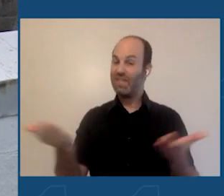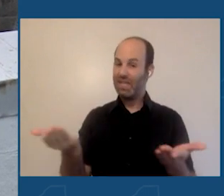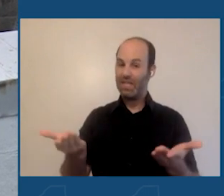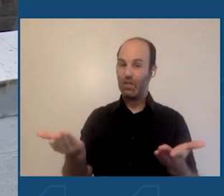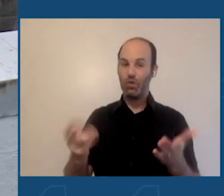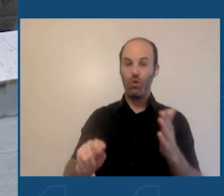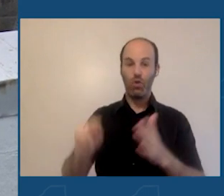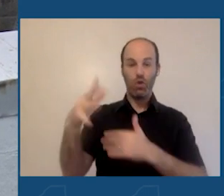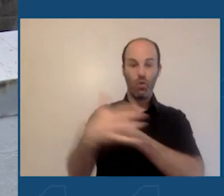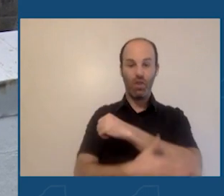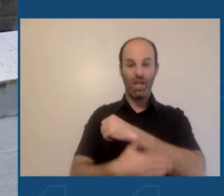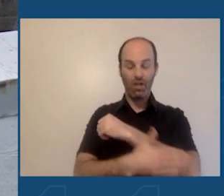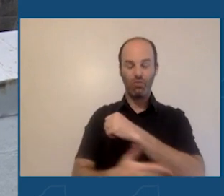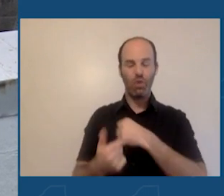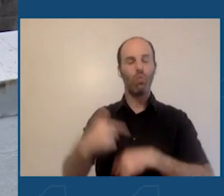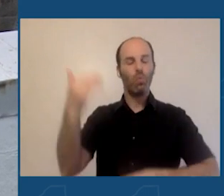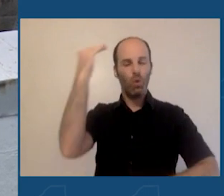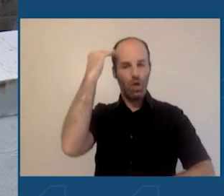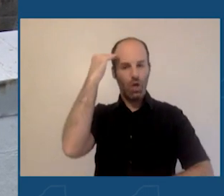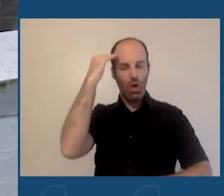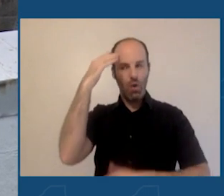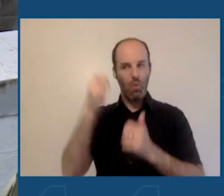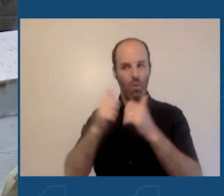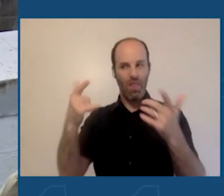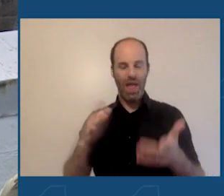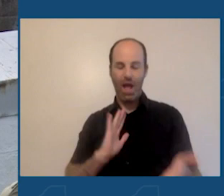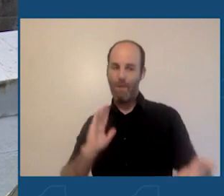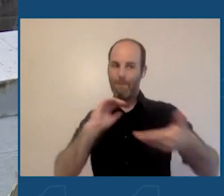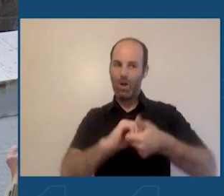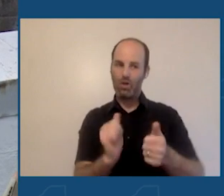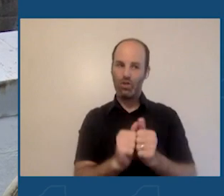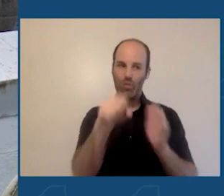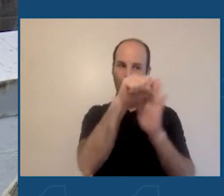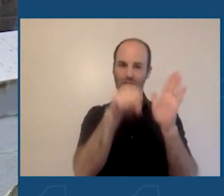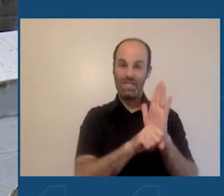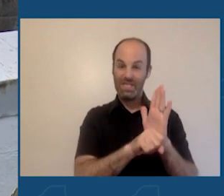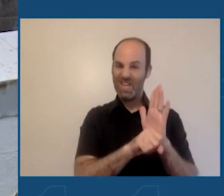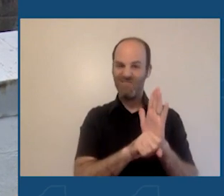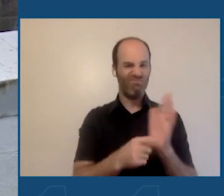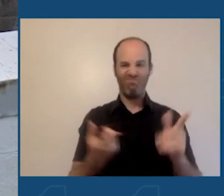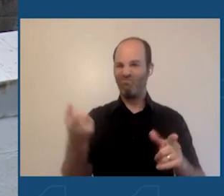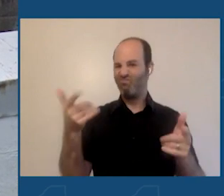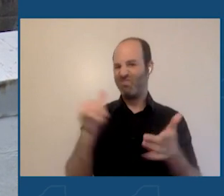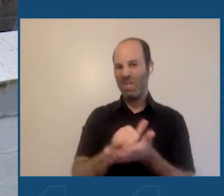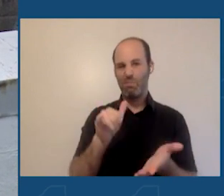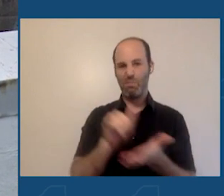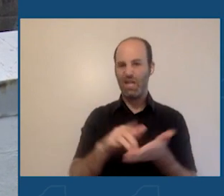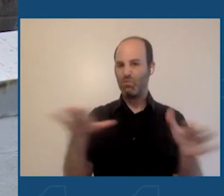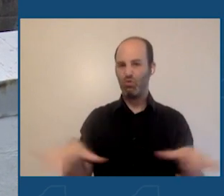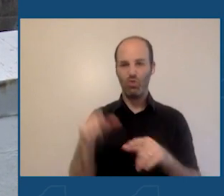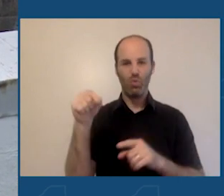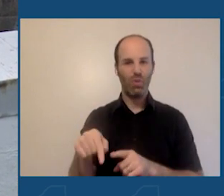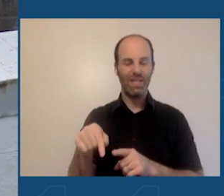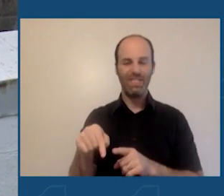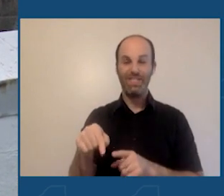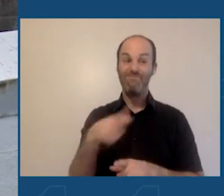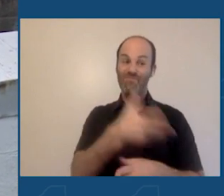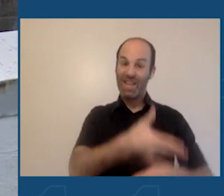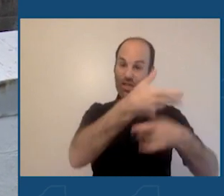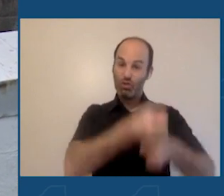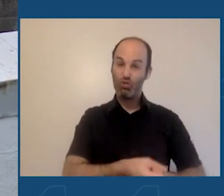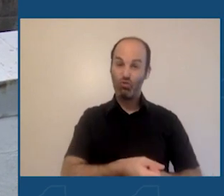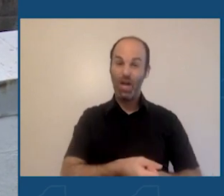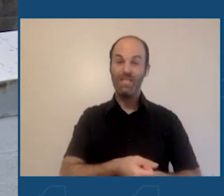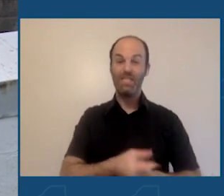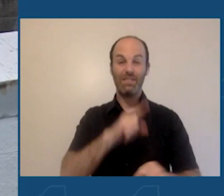the partnership that we have had with New York State, none of this would have been possible. Without the faith, trust, and commitment from the